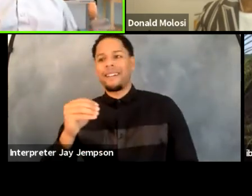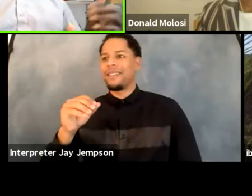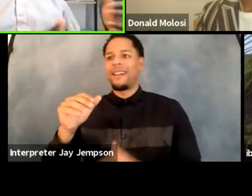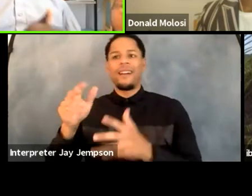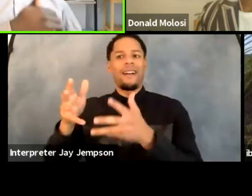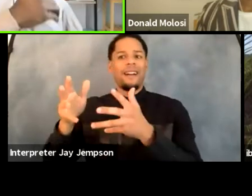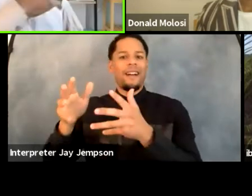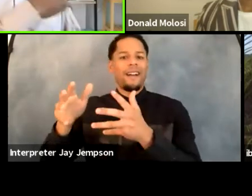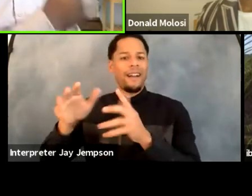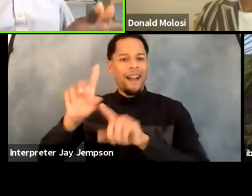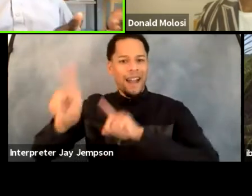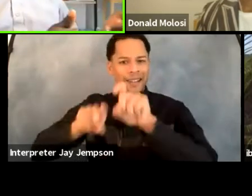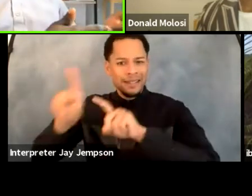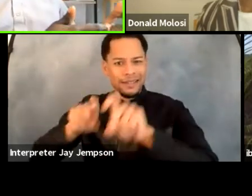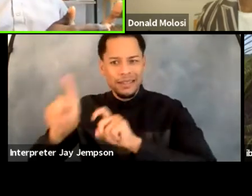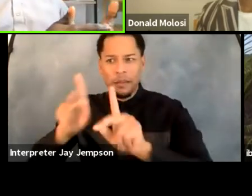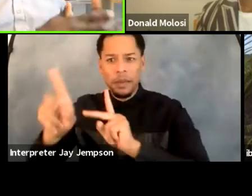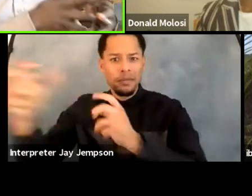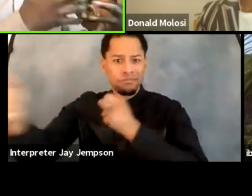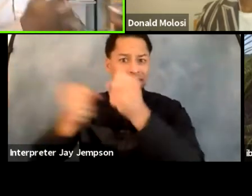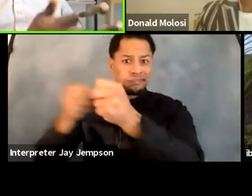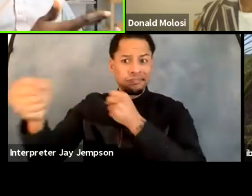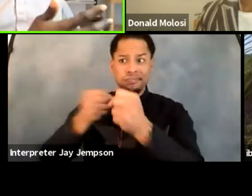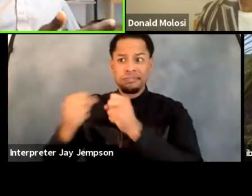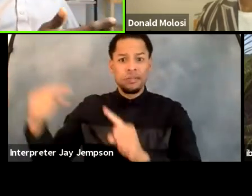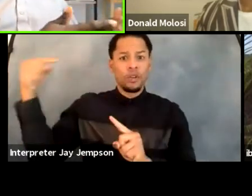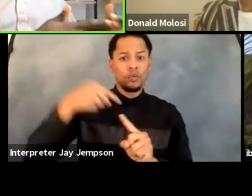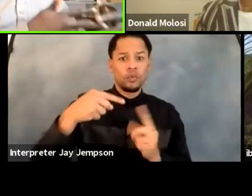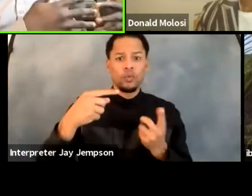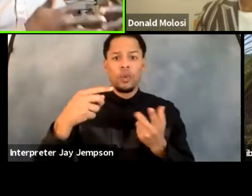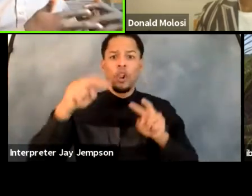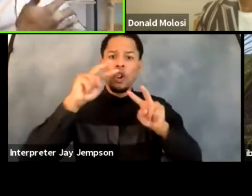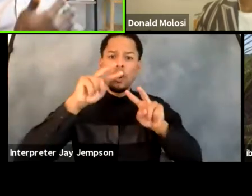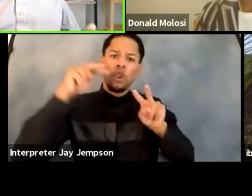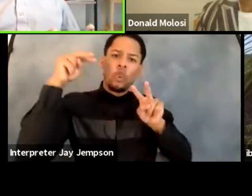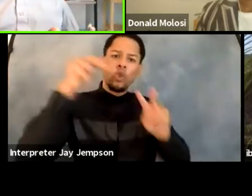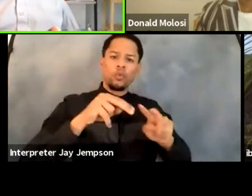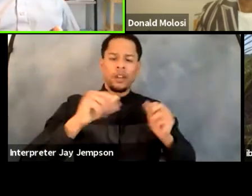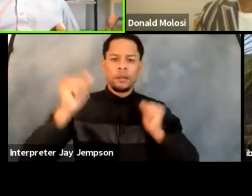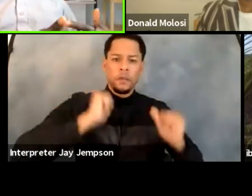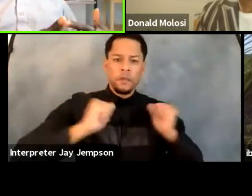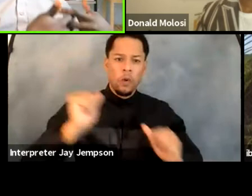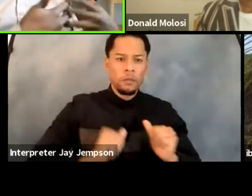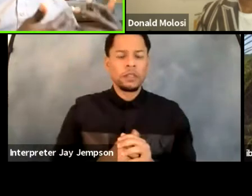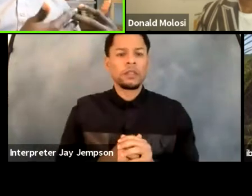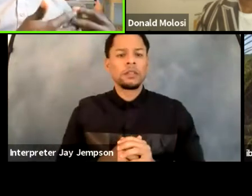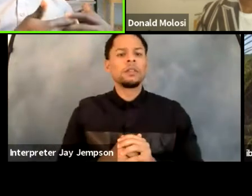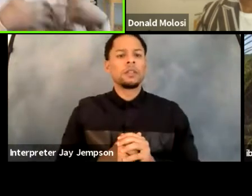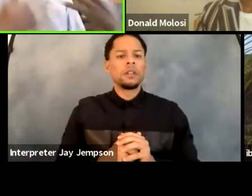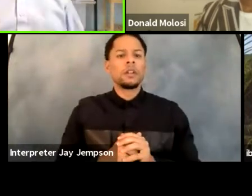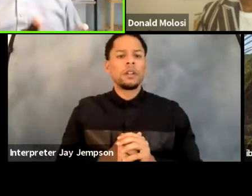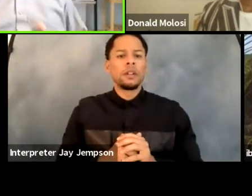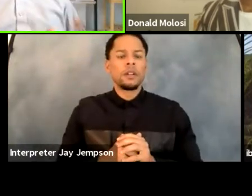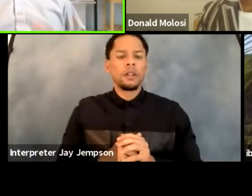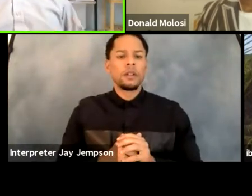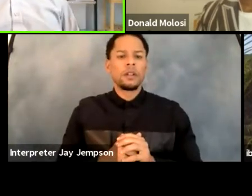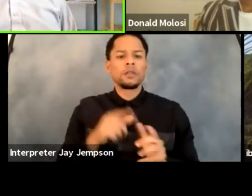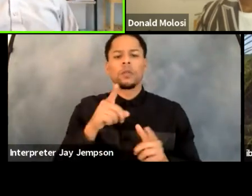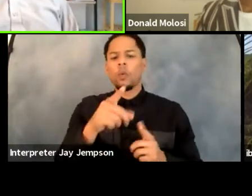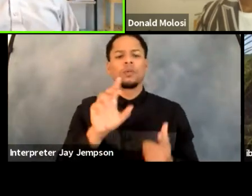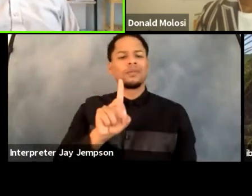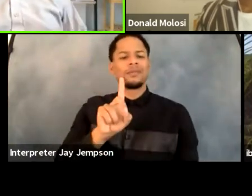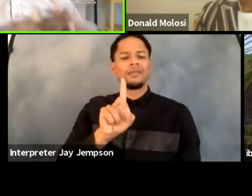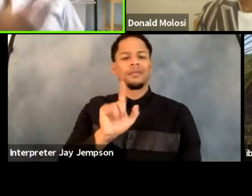logic of the performance, research and all of that, outsourcing it also to people around you that can in your network. What's your